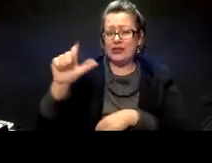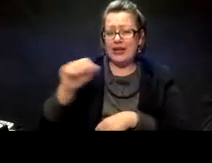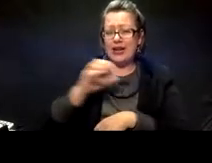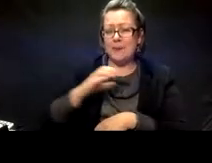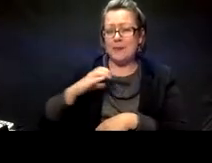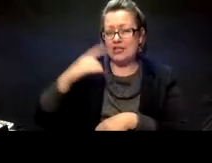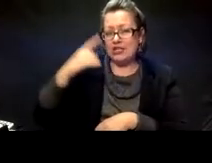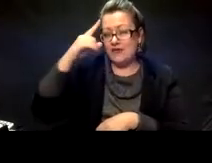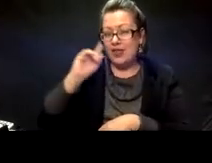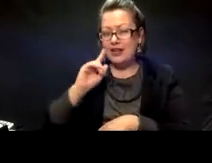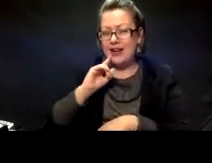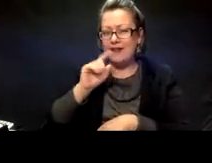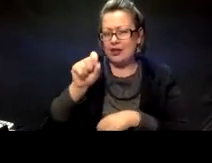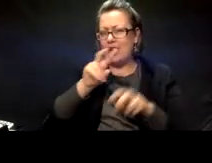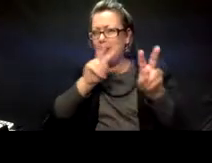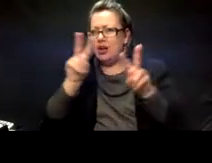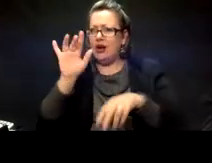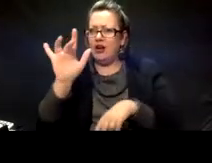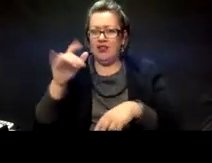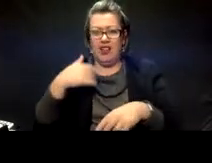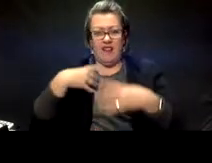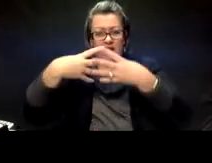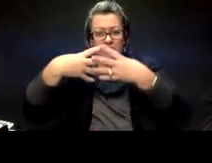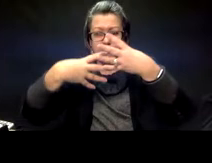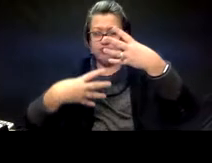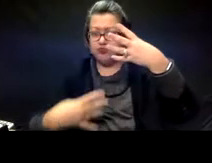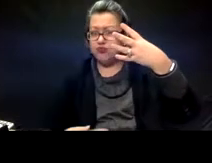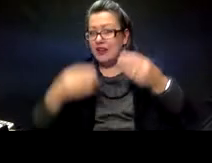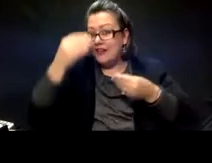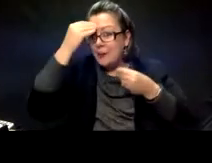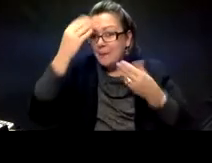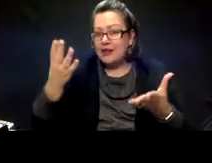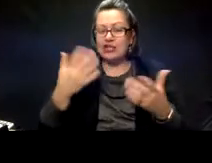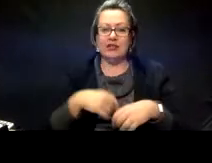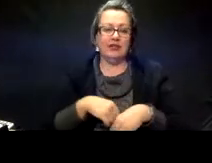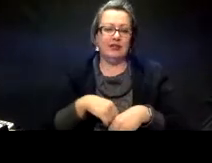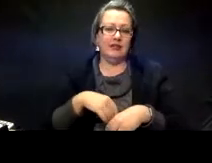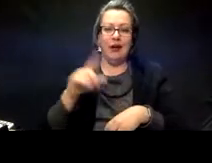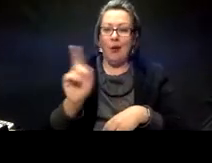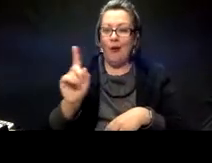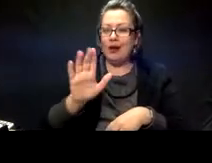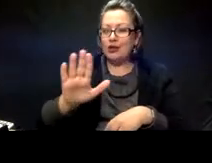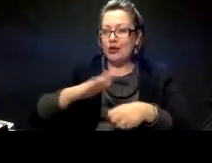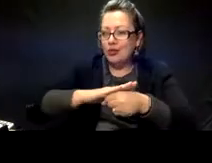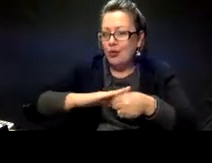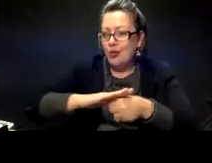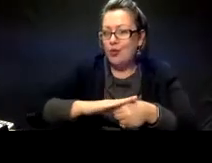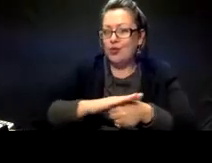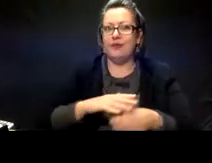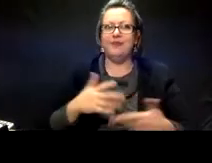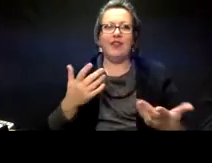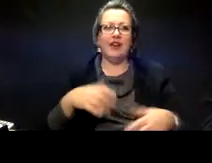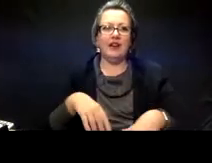really yourself, you could go to Louisiana Commission for the Deaf and you could click on the many, many resources and